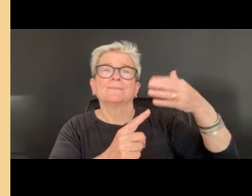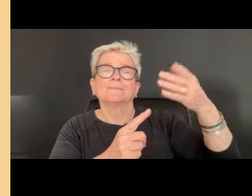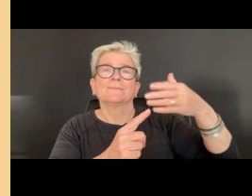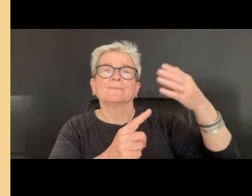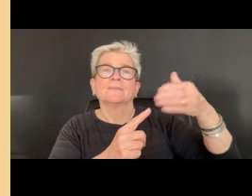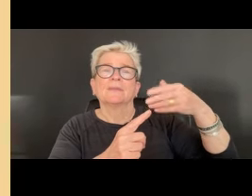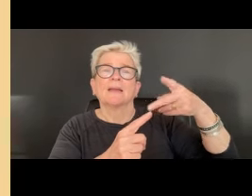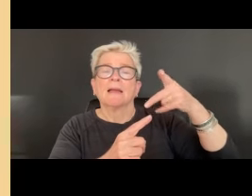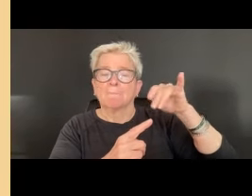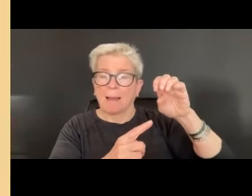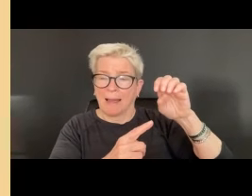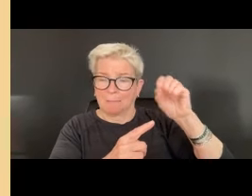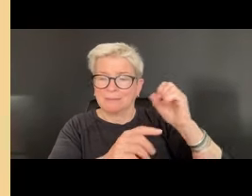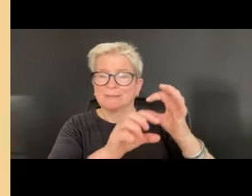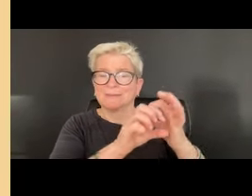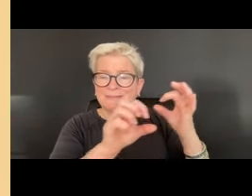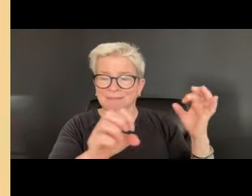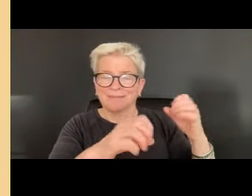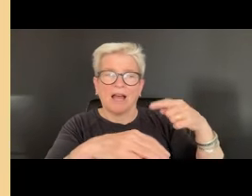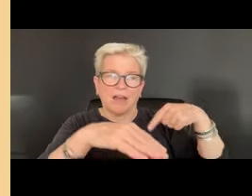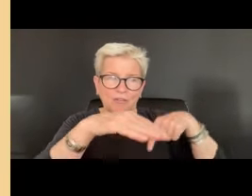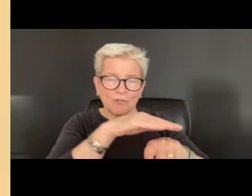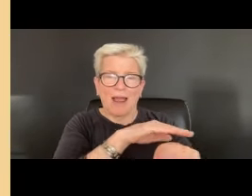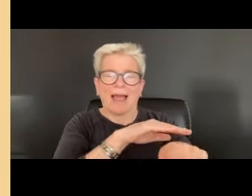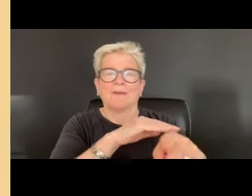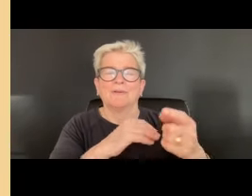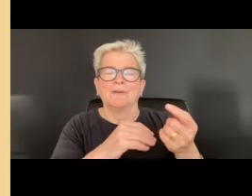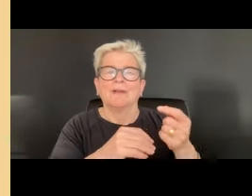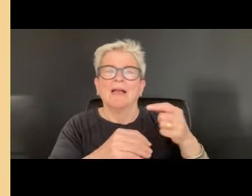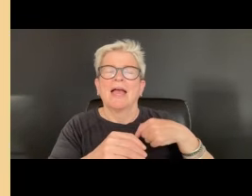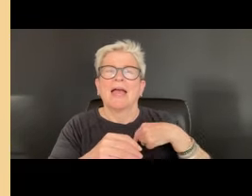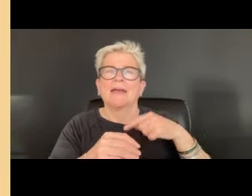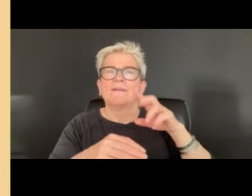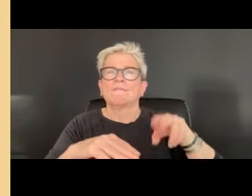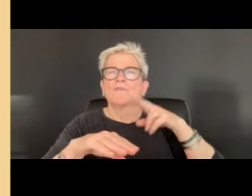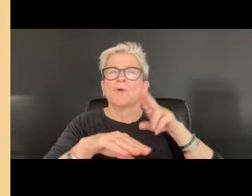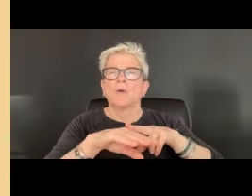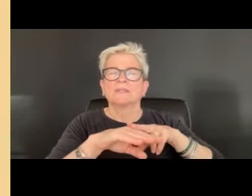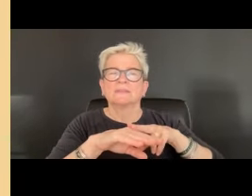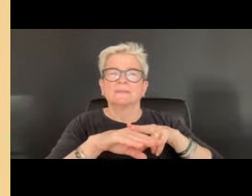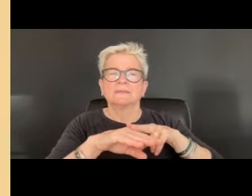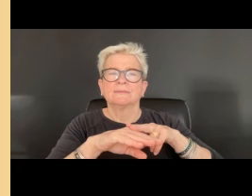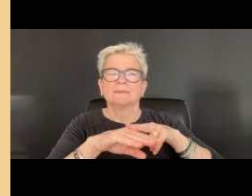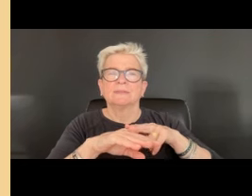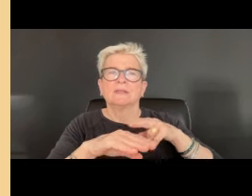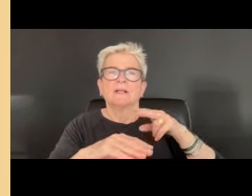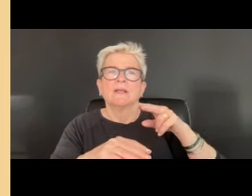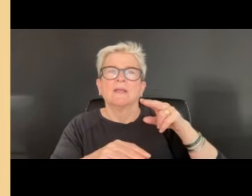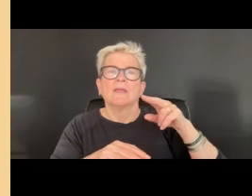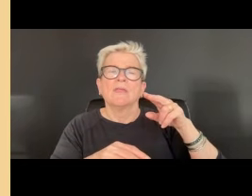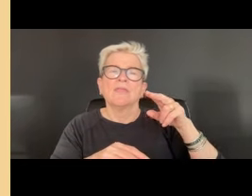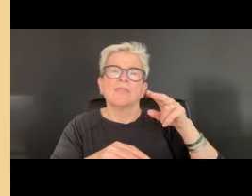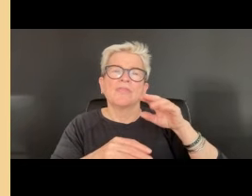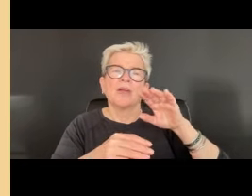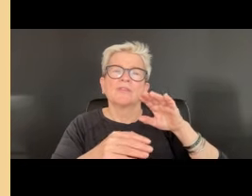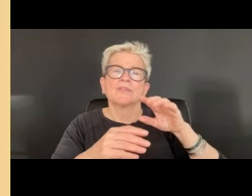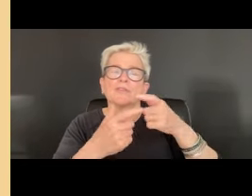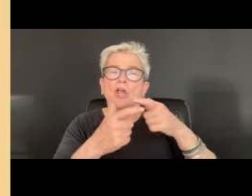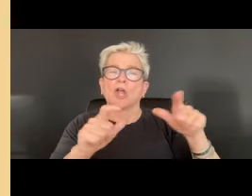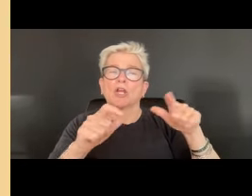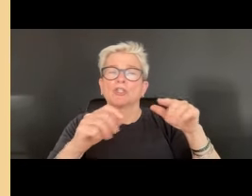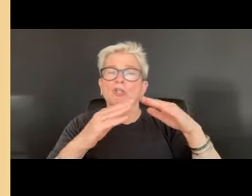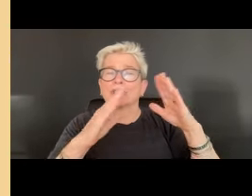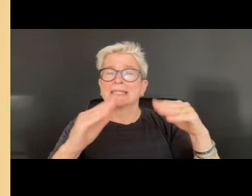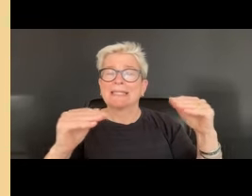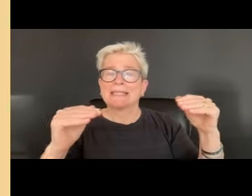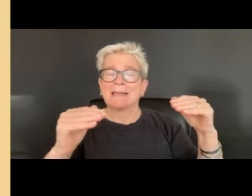pipes. And I will say, though, of course, there is both the kind of the larger system that